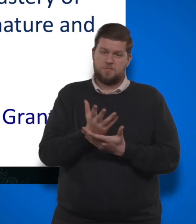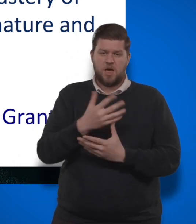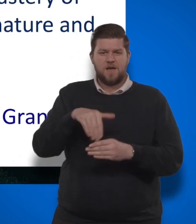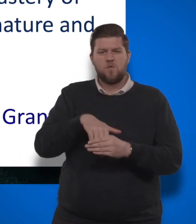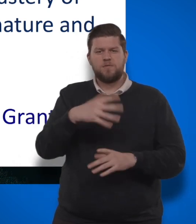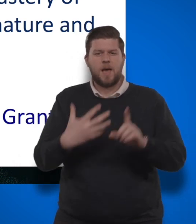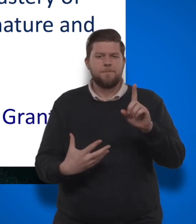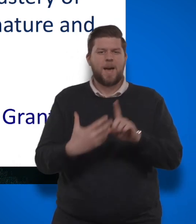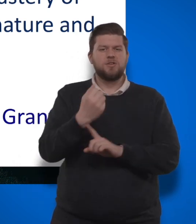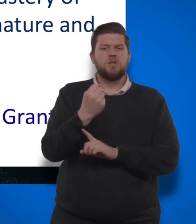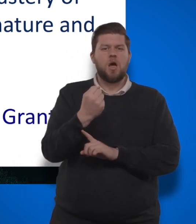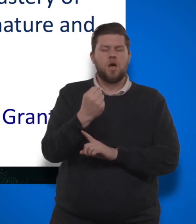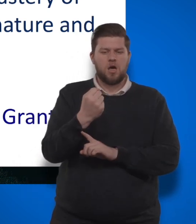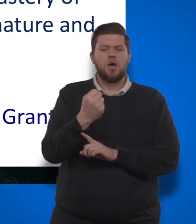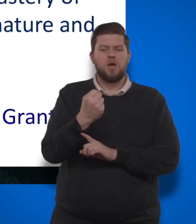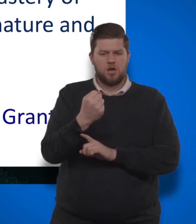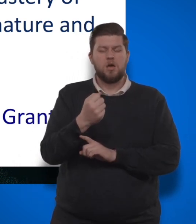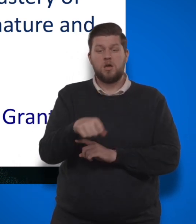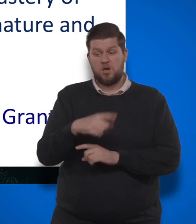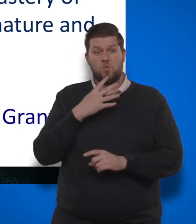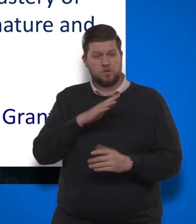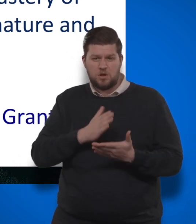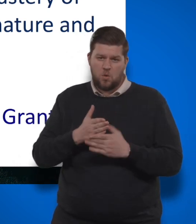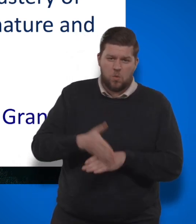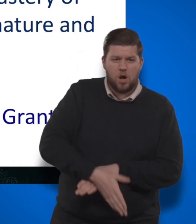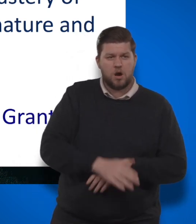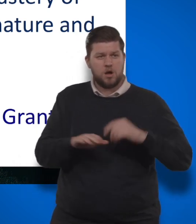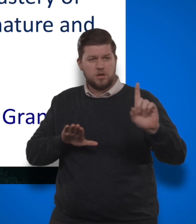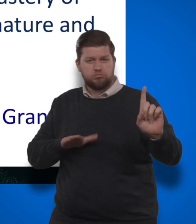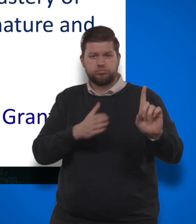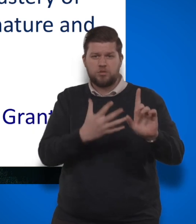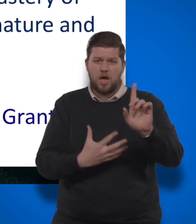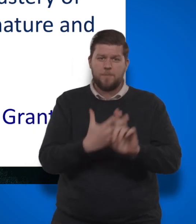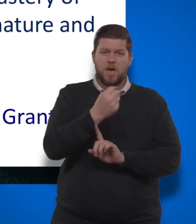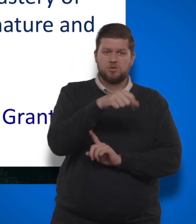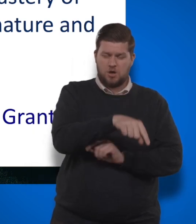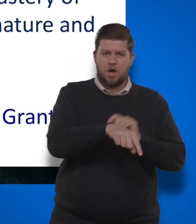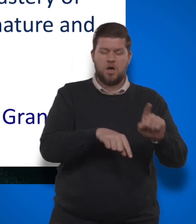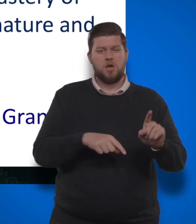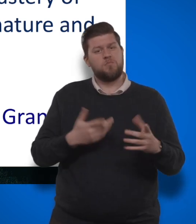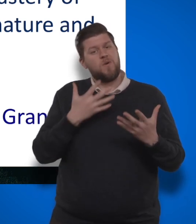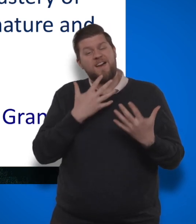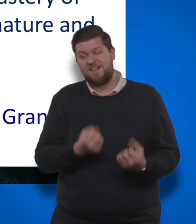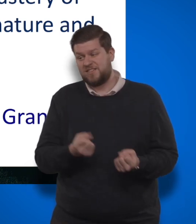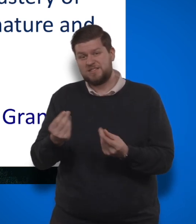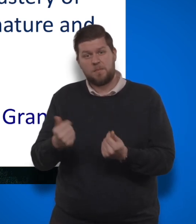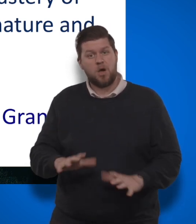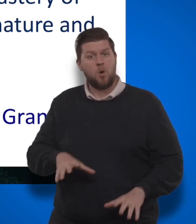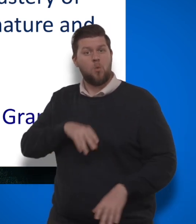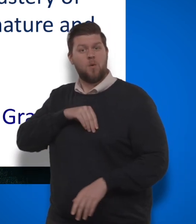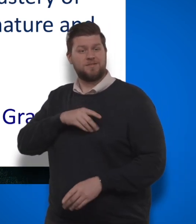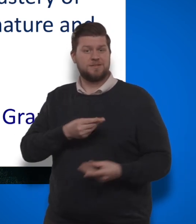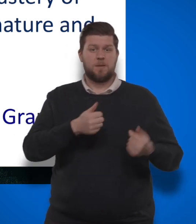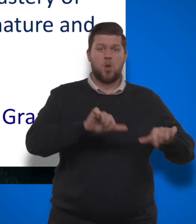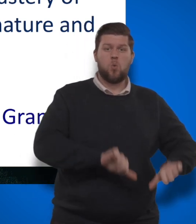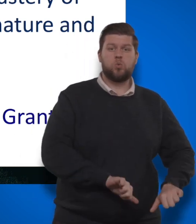this drive for mastery, there are always winners and losers. And sometimes it's other human beings who are the losers. There